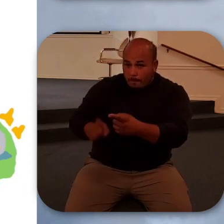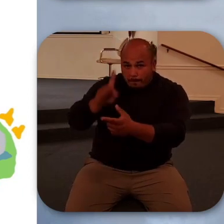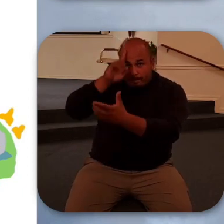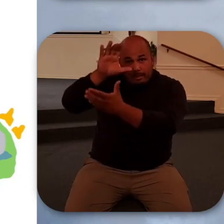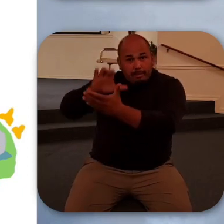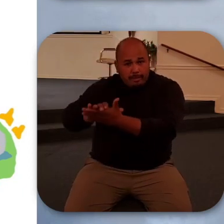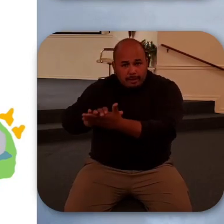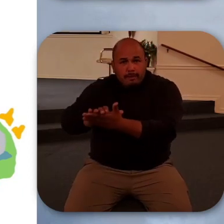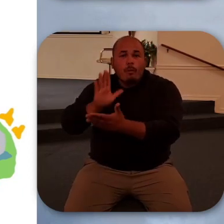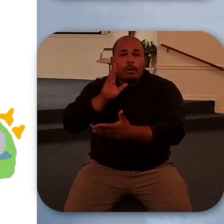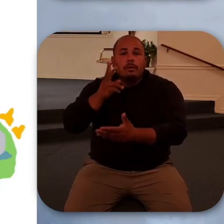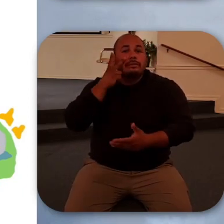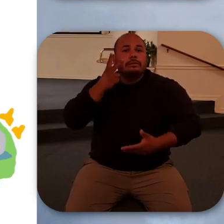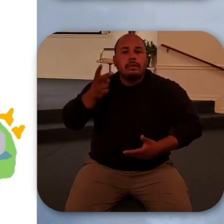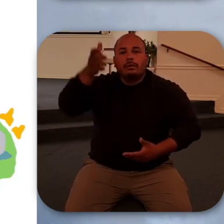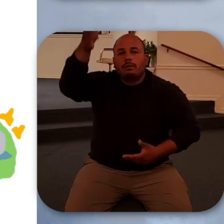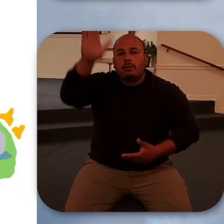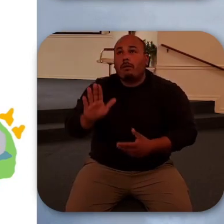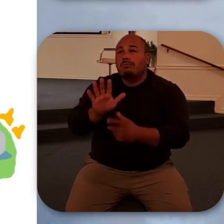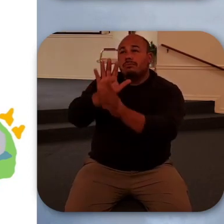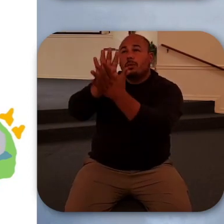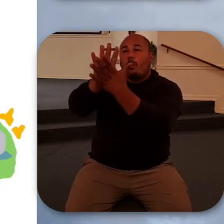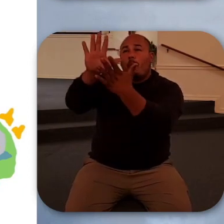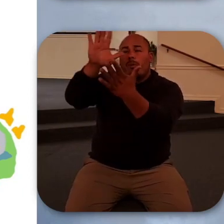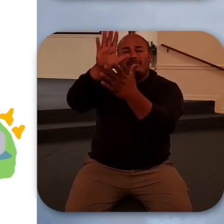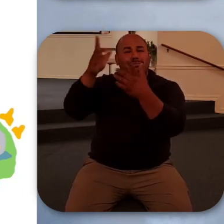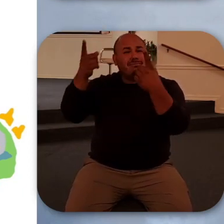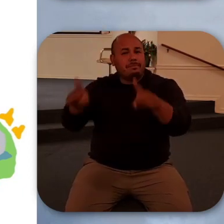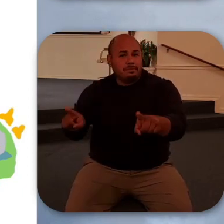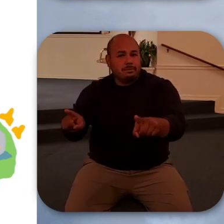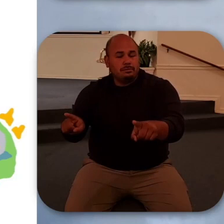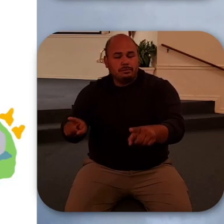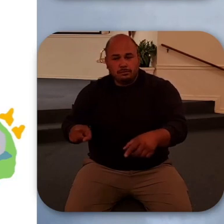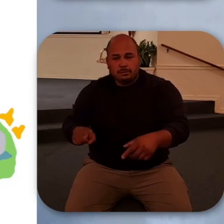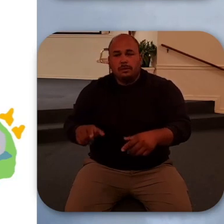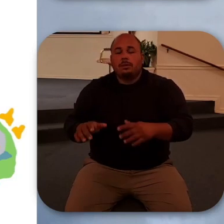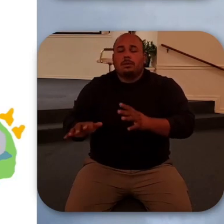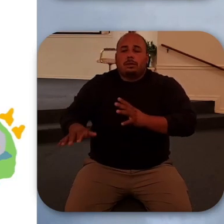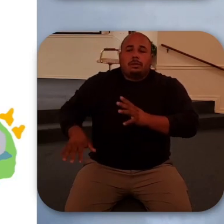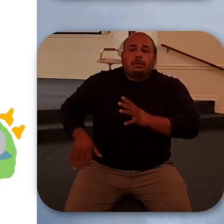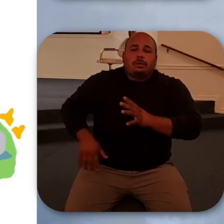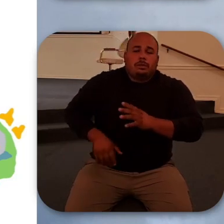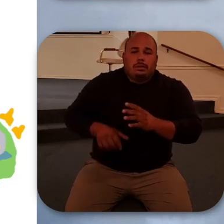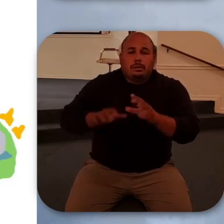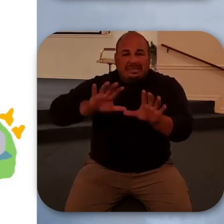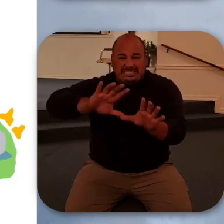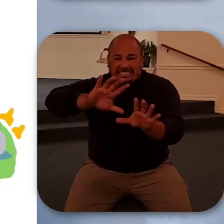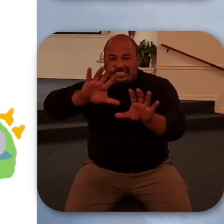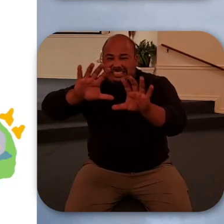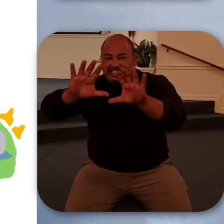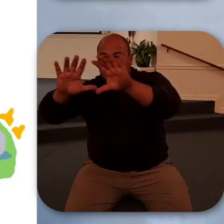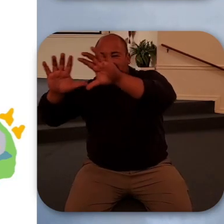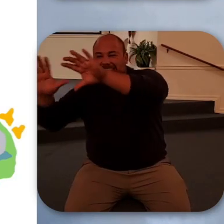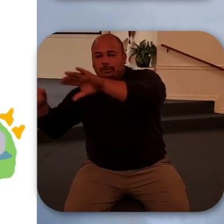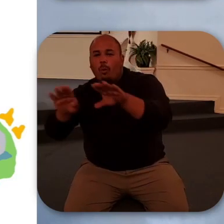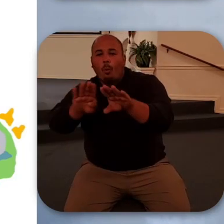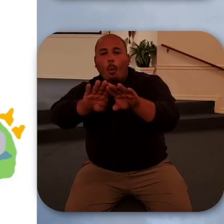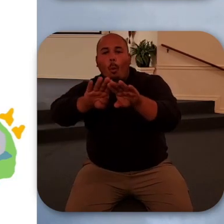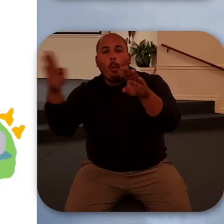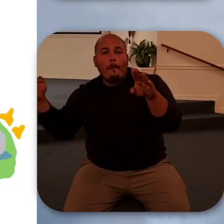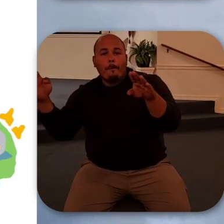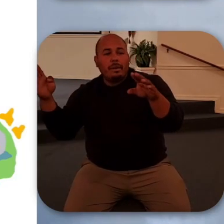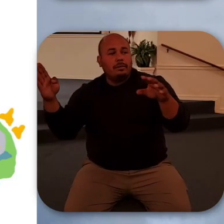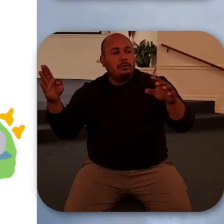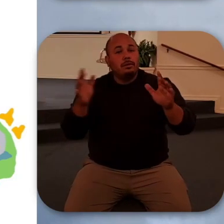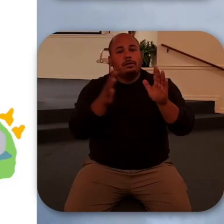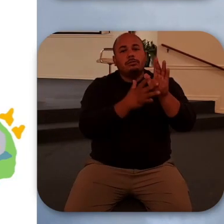you will see the glory of God? So they took away the stone. Then Jesus